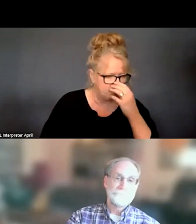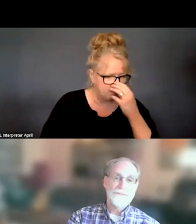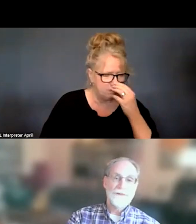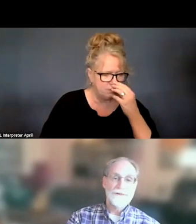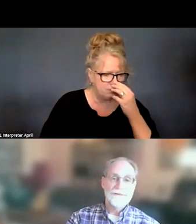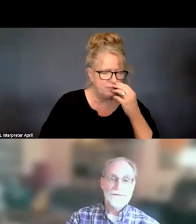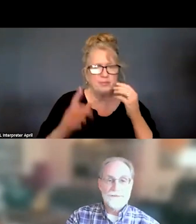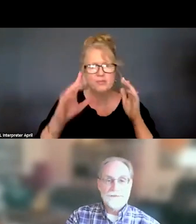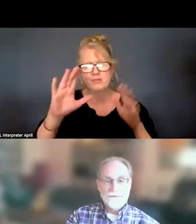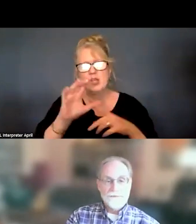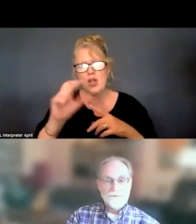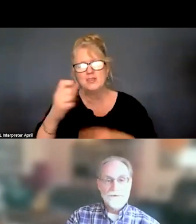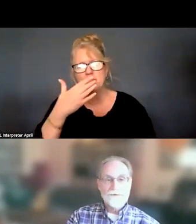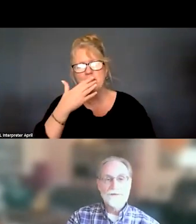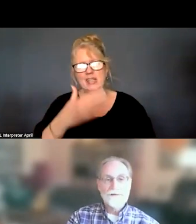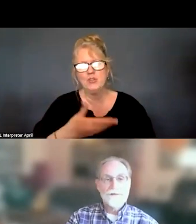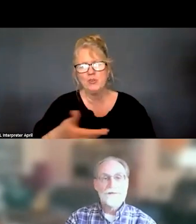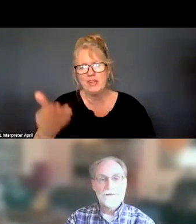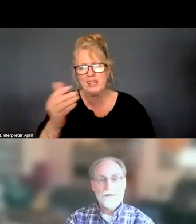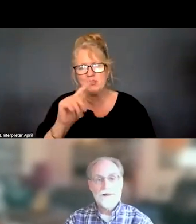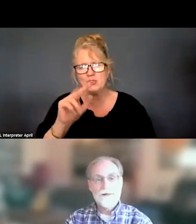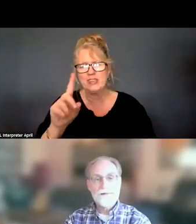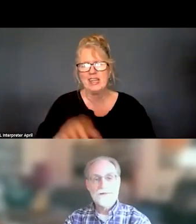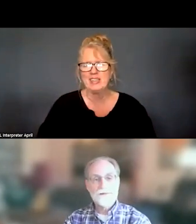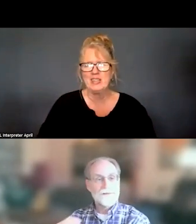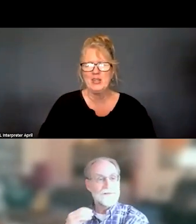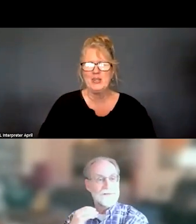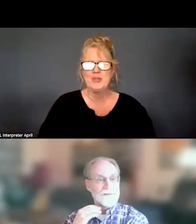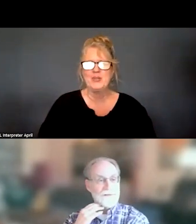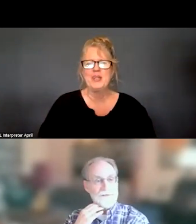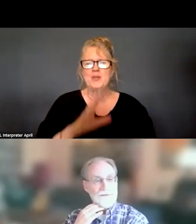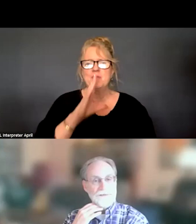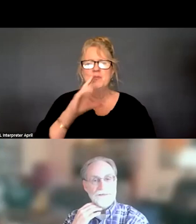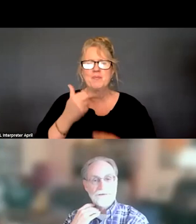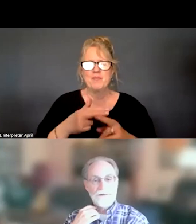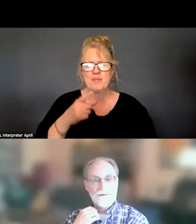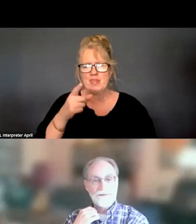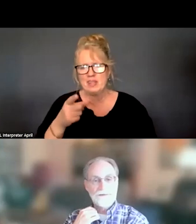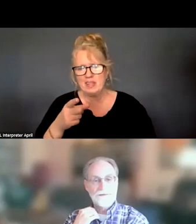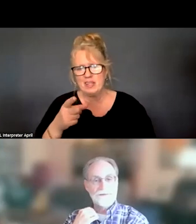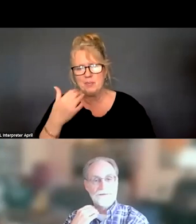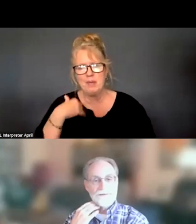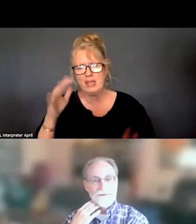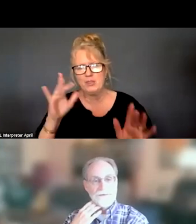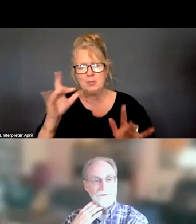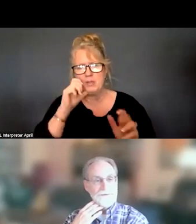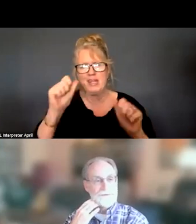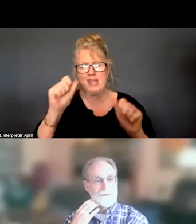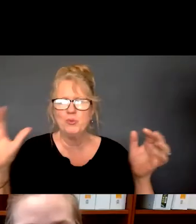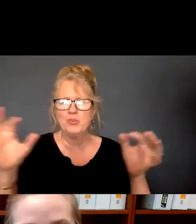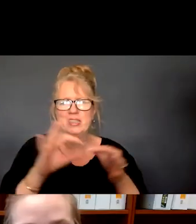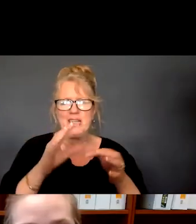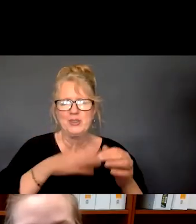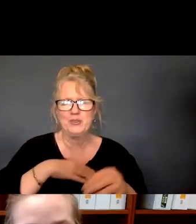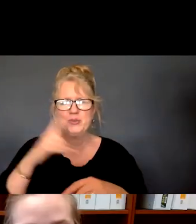Awesome. Thank you for that introduction, Ted. And then apologies about the lack of camera. My computer is unable to connect to my